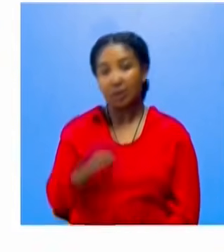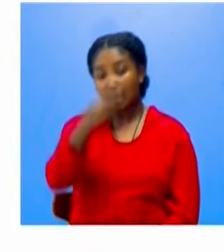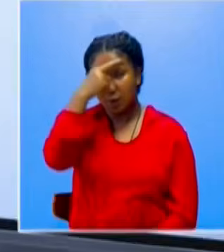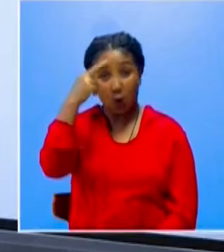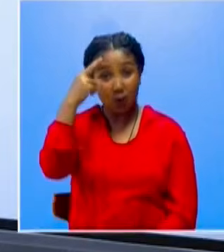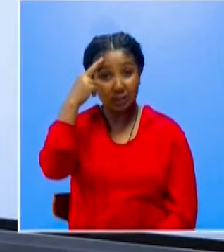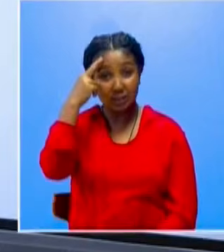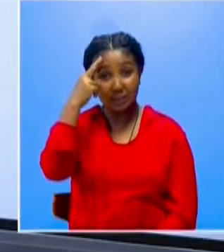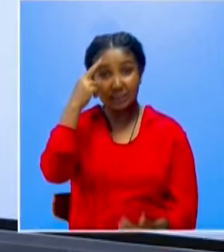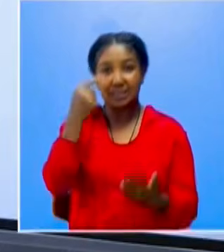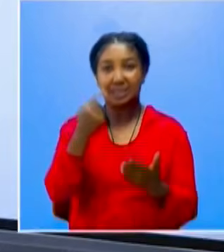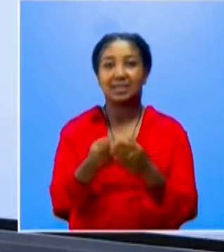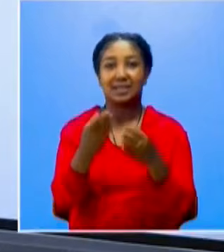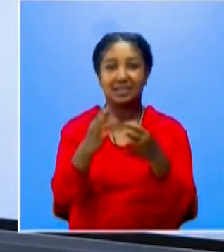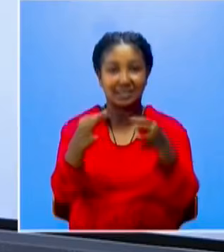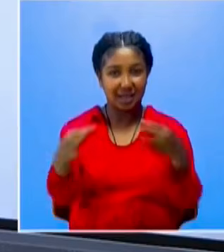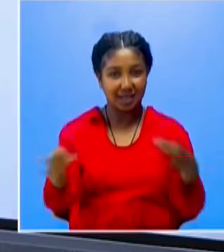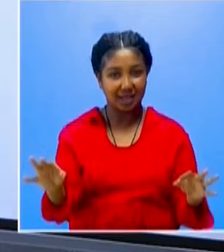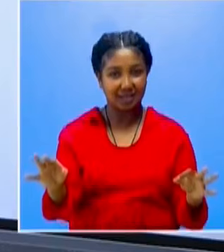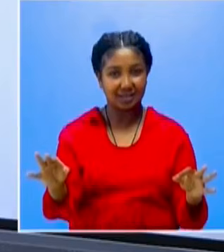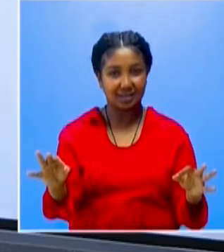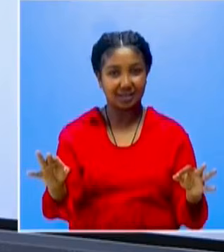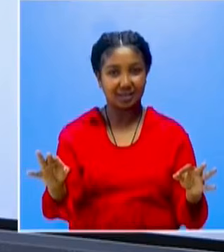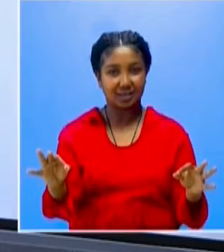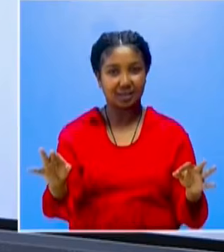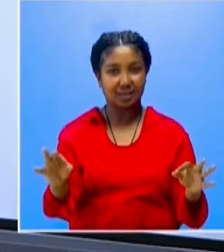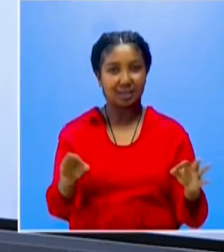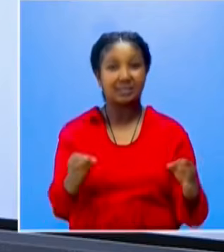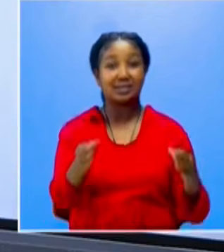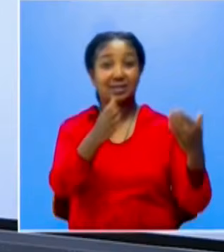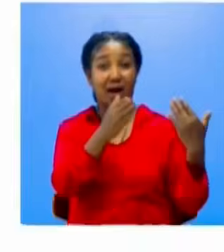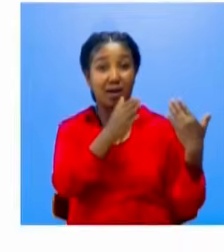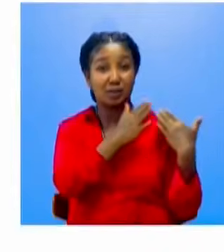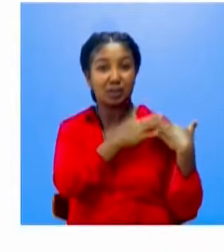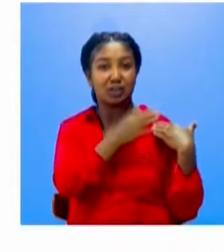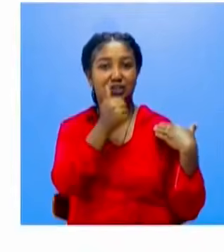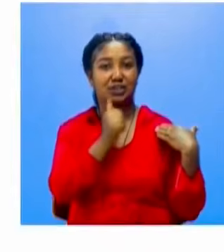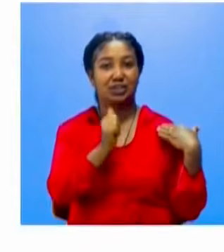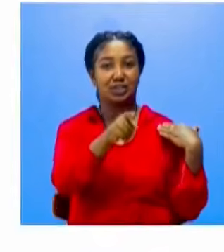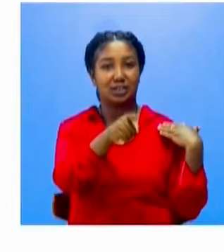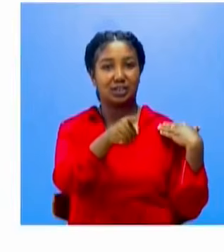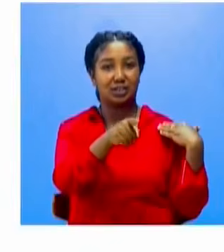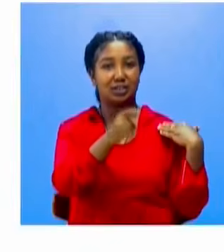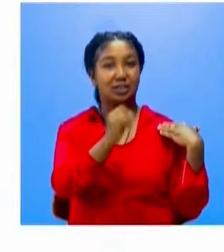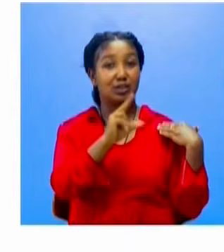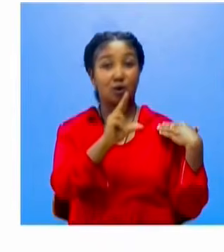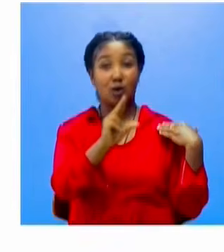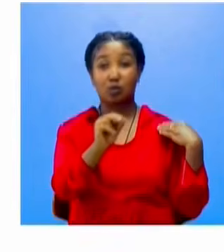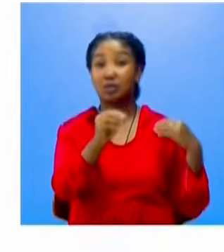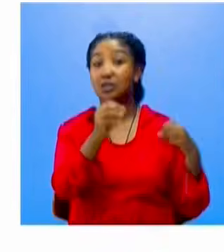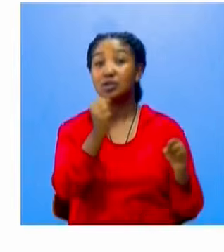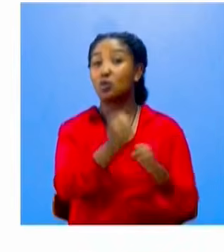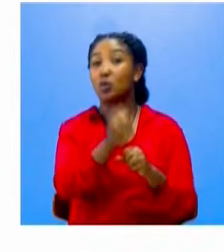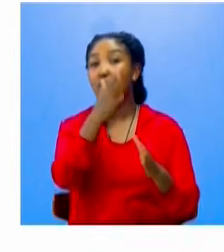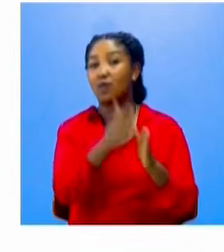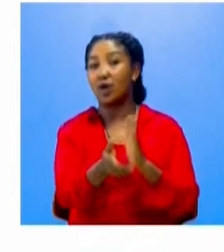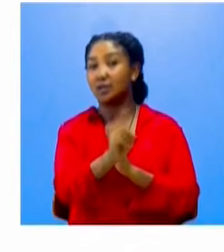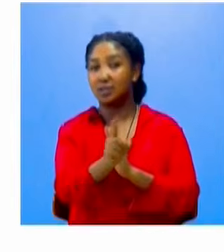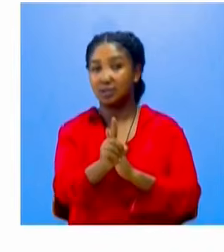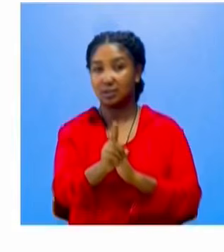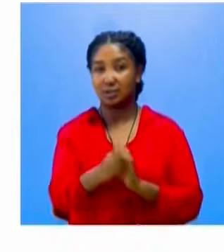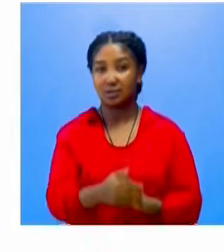Because in this sentence, the subject, she, is not the doer of the